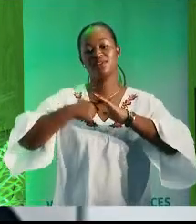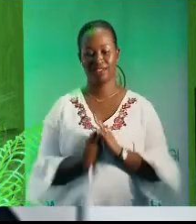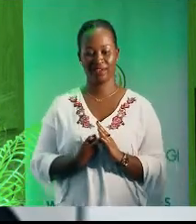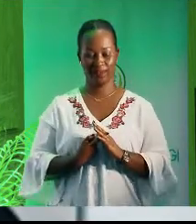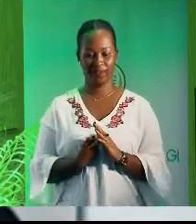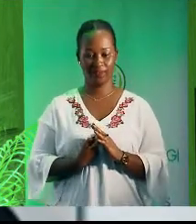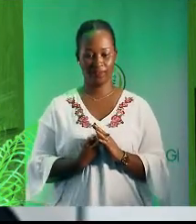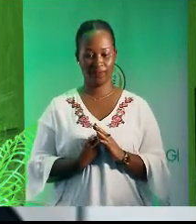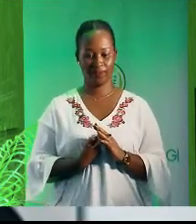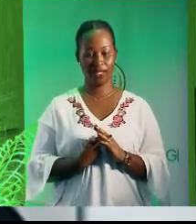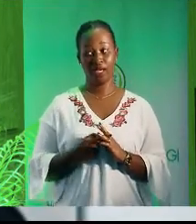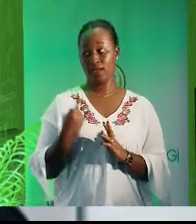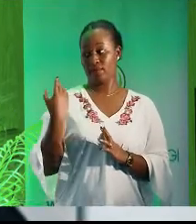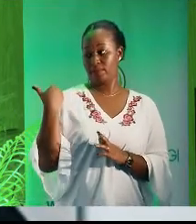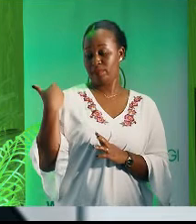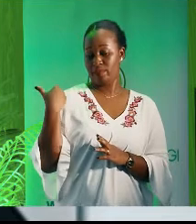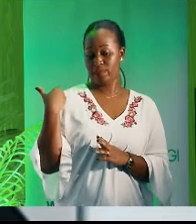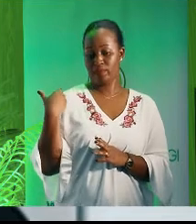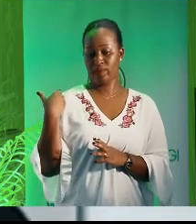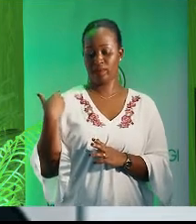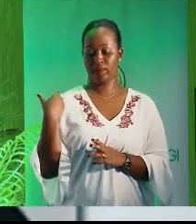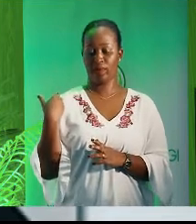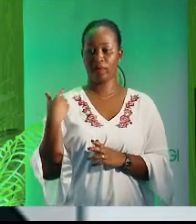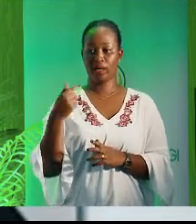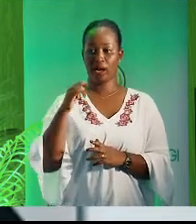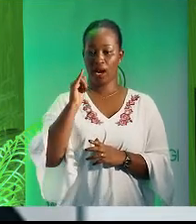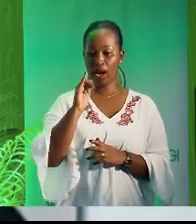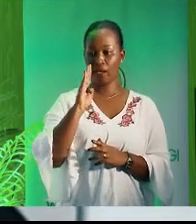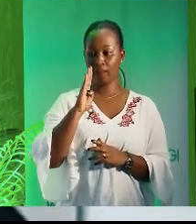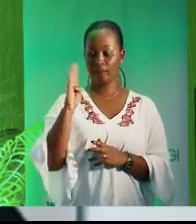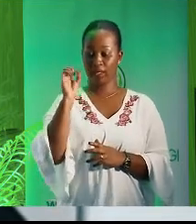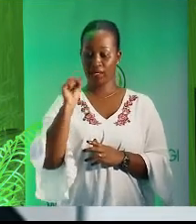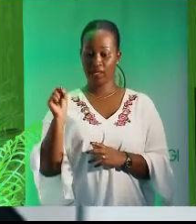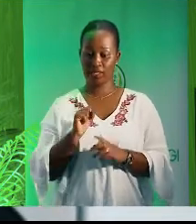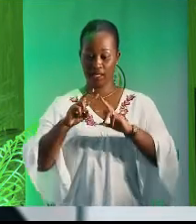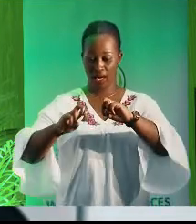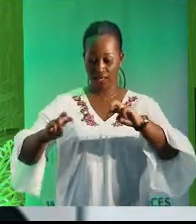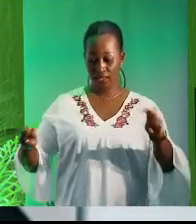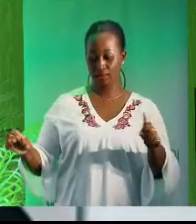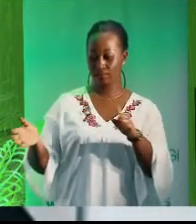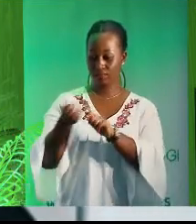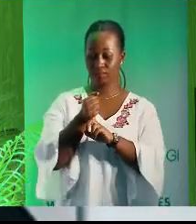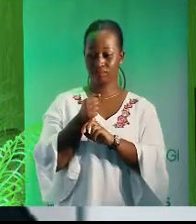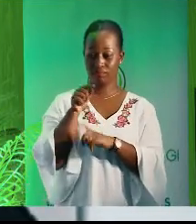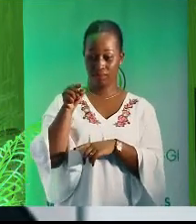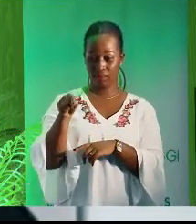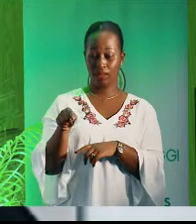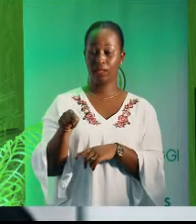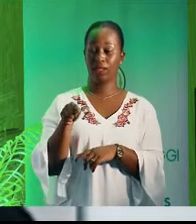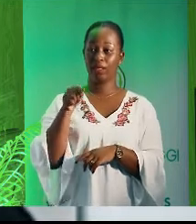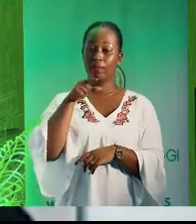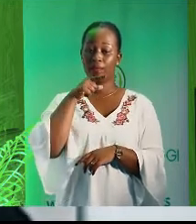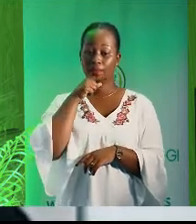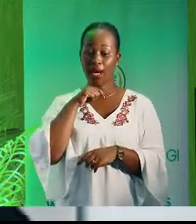Very recently, the latest IPCC assessment report confirmed again that the man-made